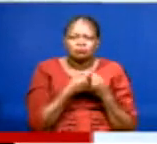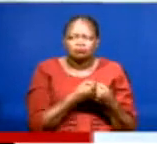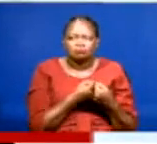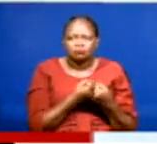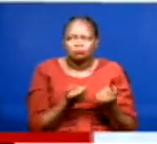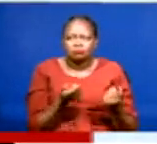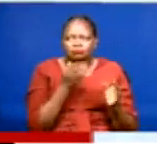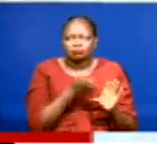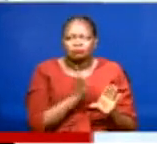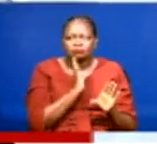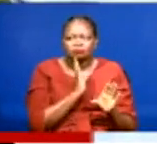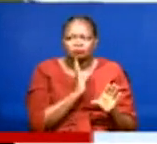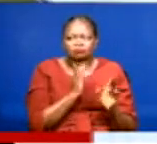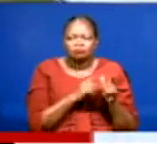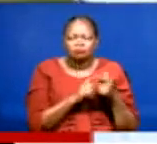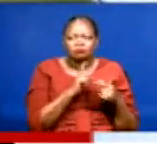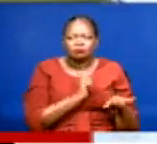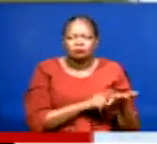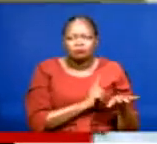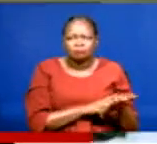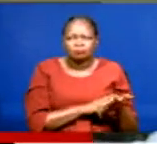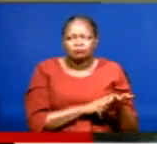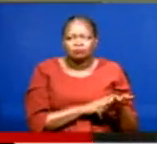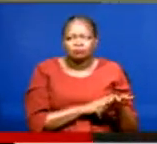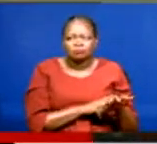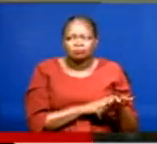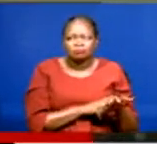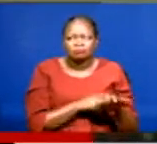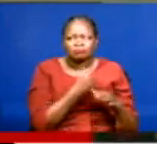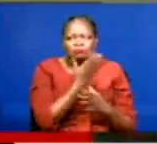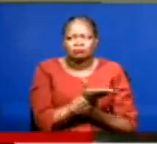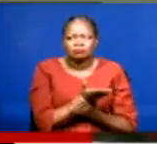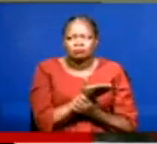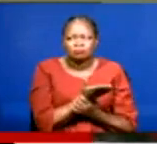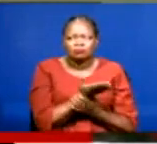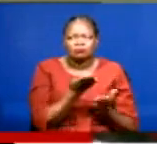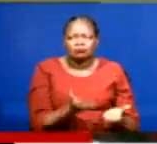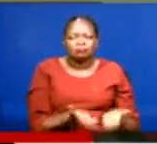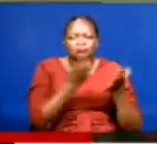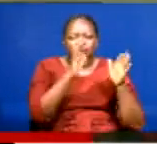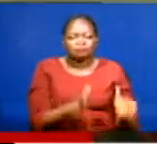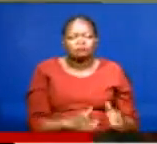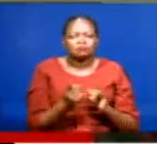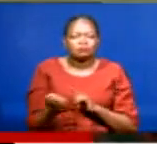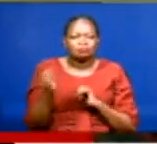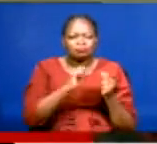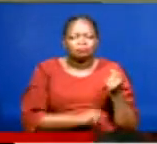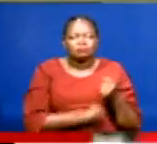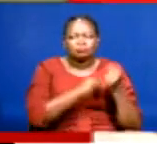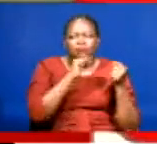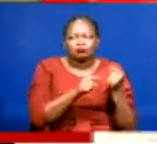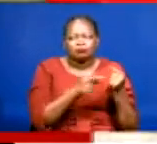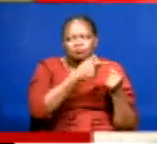pull out from the fight. So this time round, tunaomba even from the promoter who can come out and even support this, but kwa